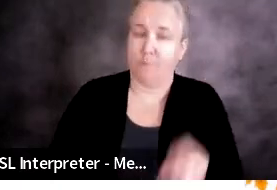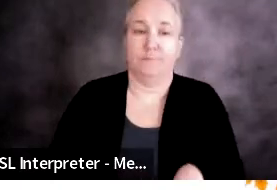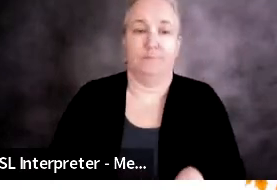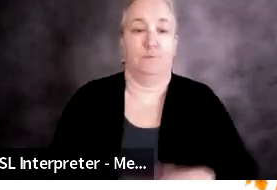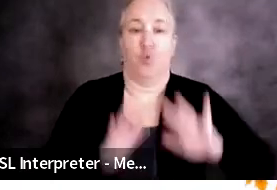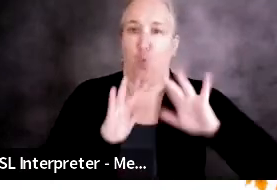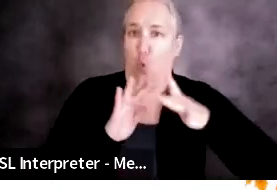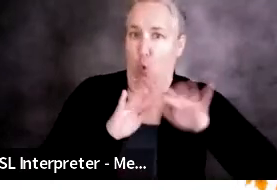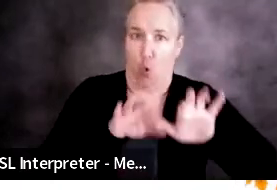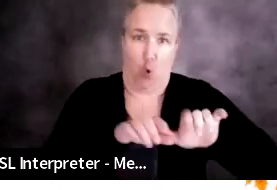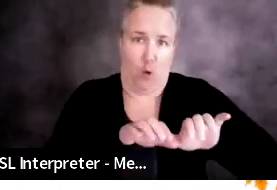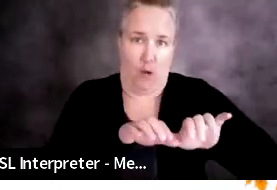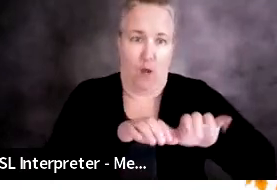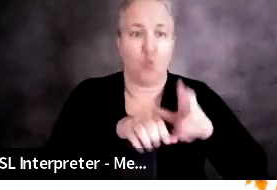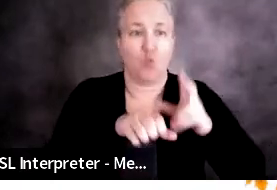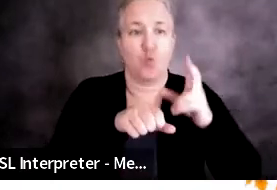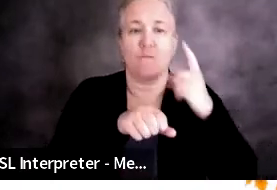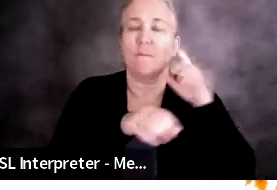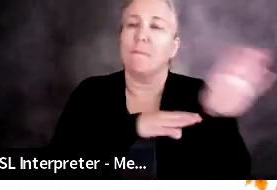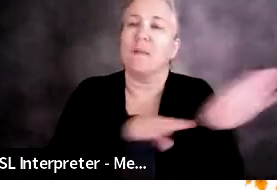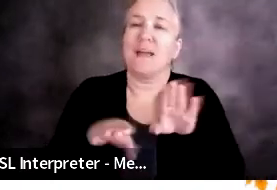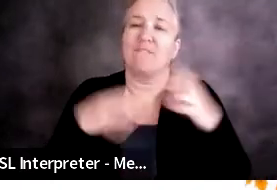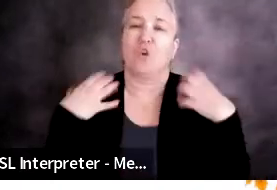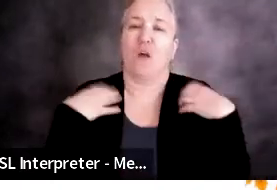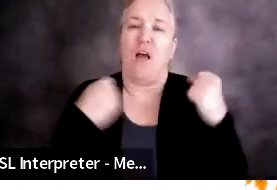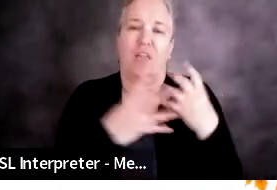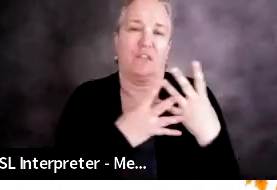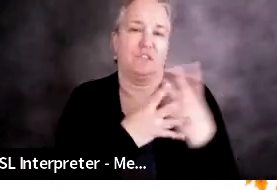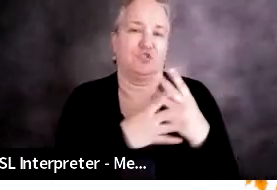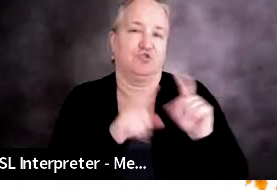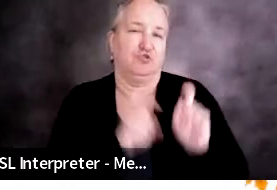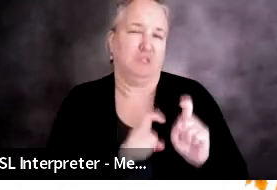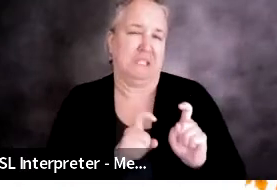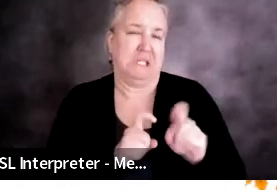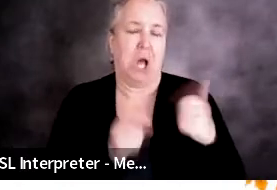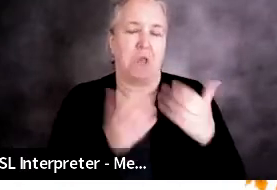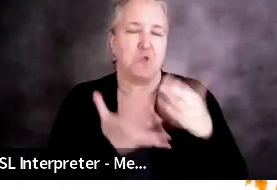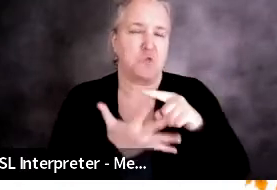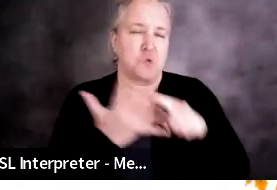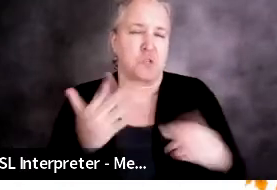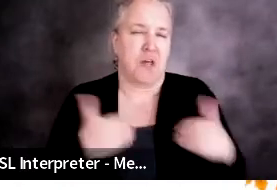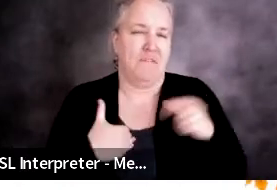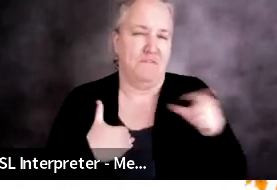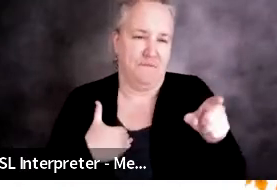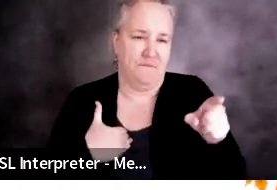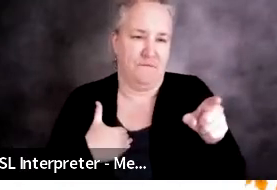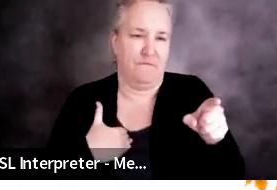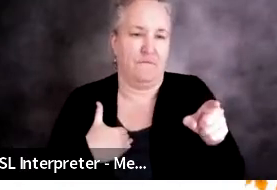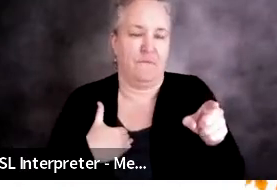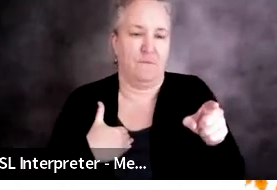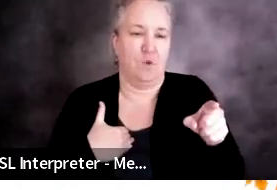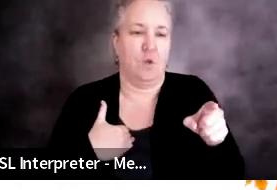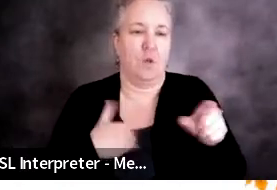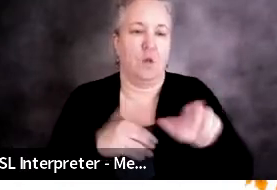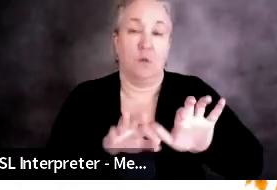online for behavioral health screening and other resources by visiting